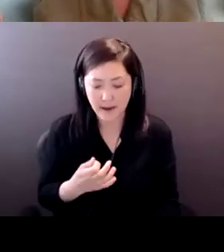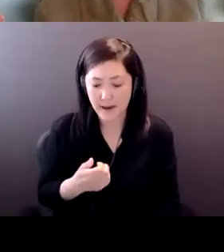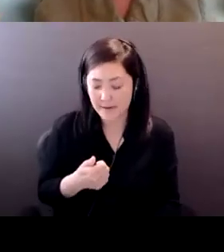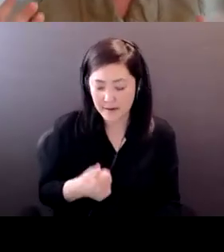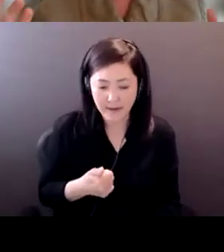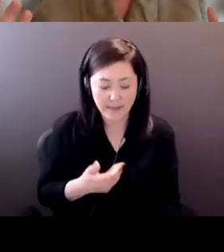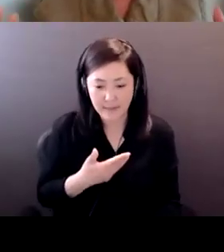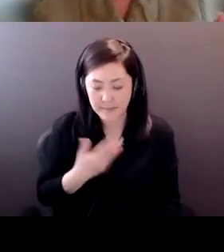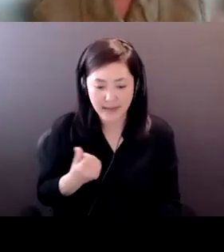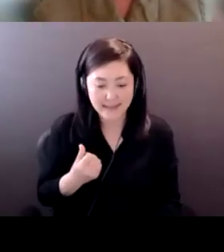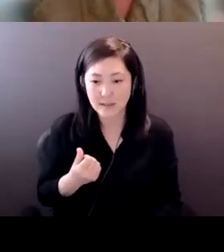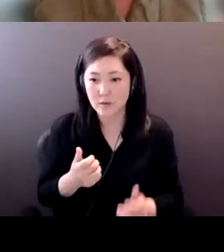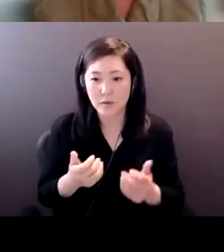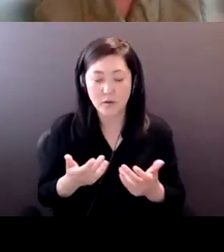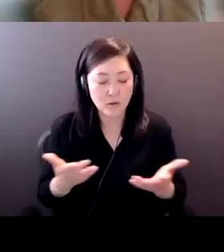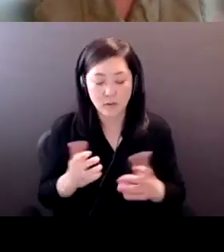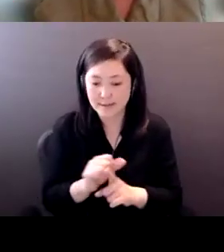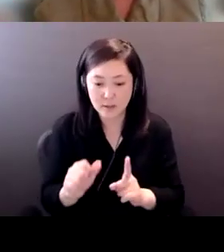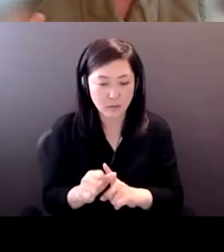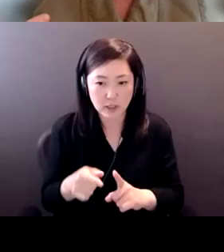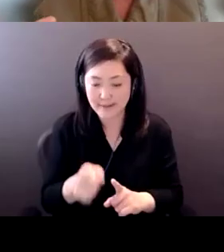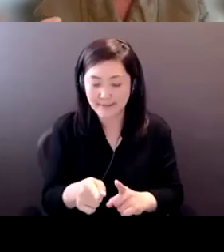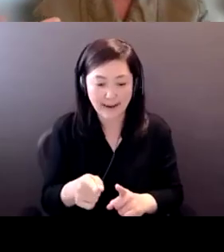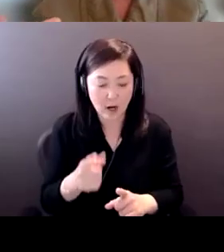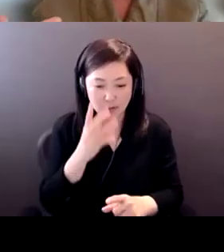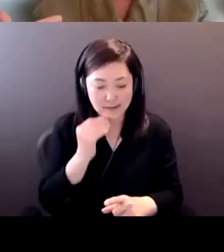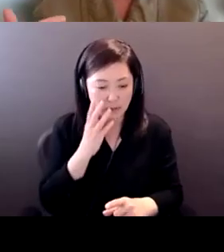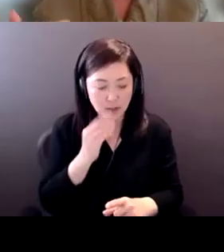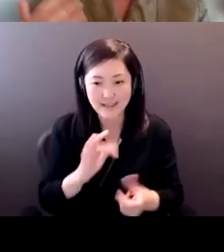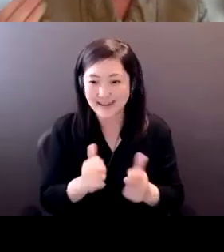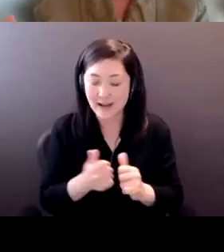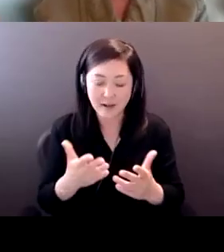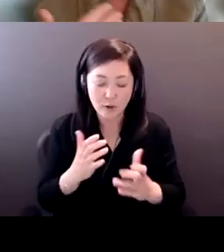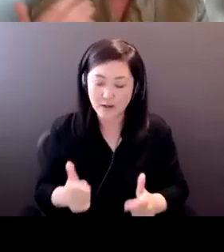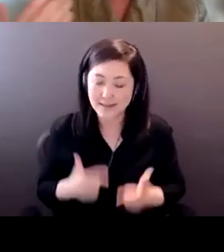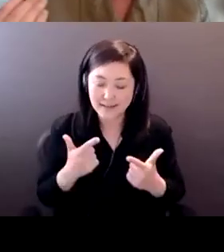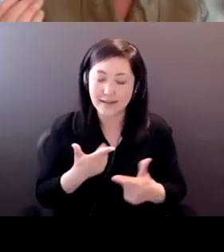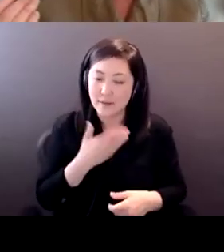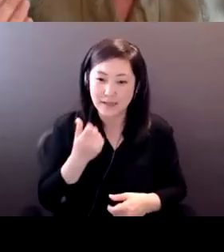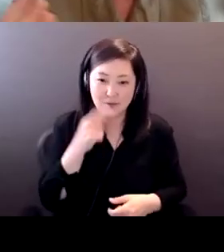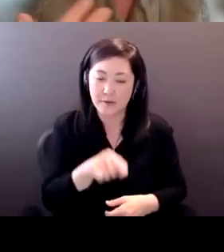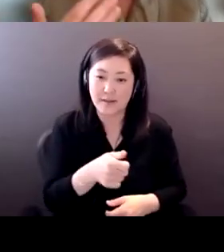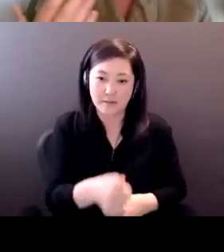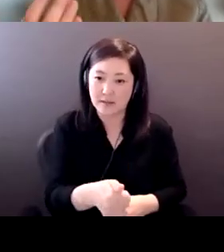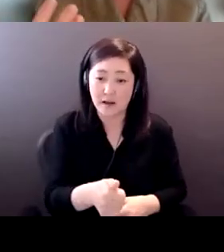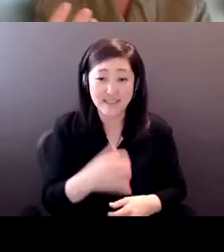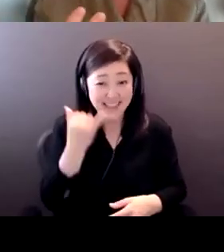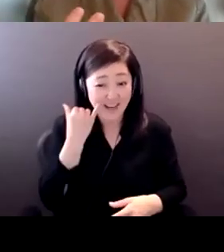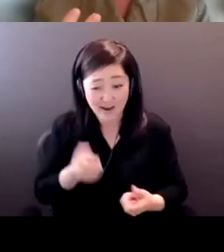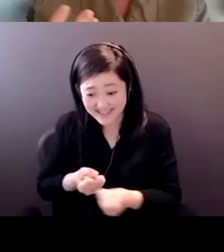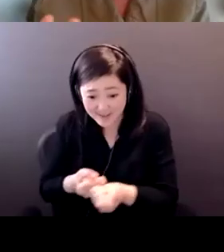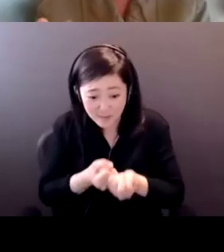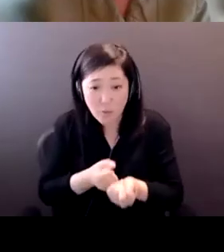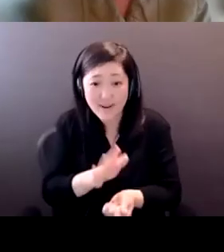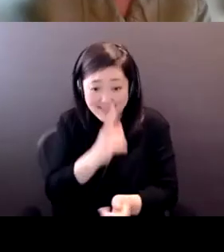their circumstances, their life the way they want to live it. And so I think we just if we can rally around